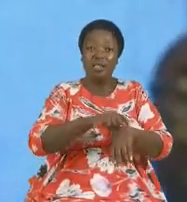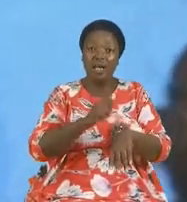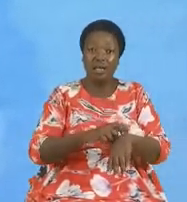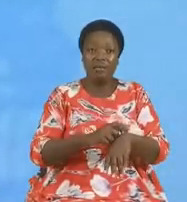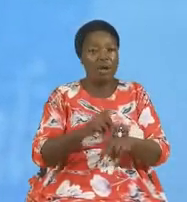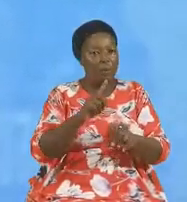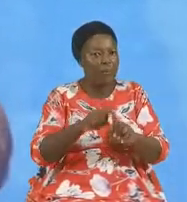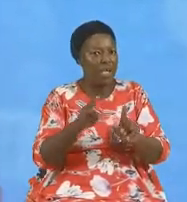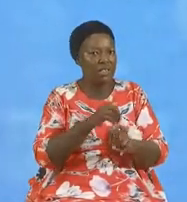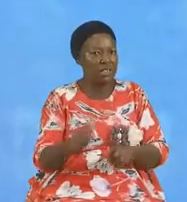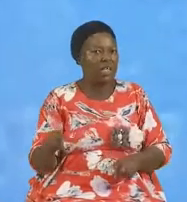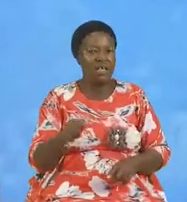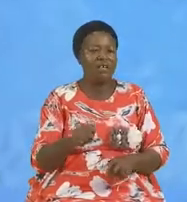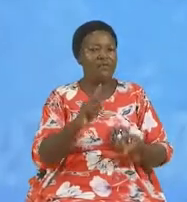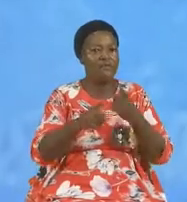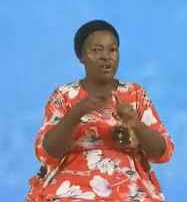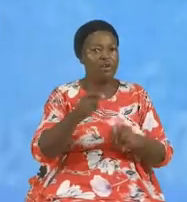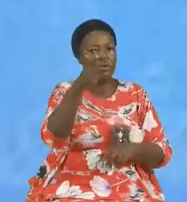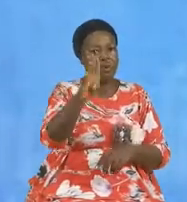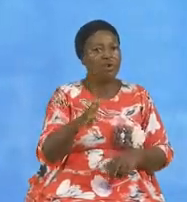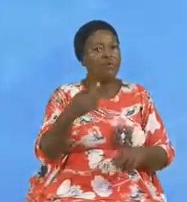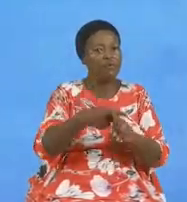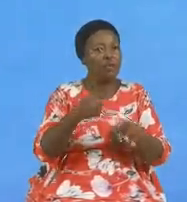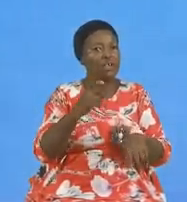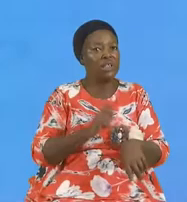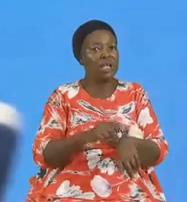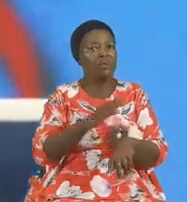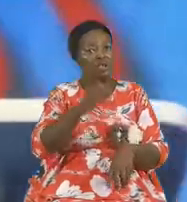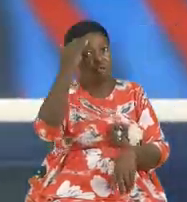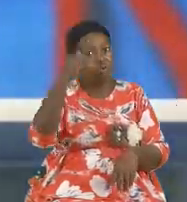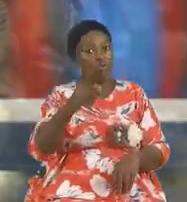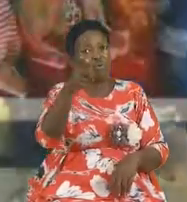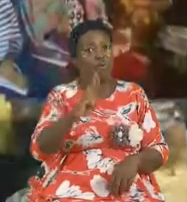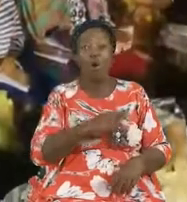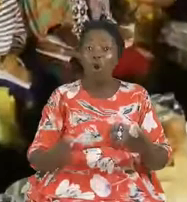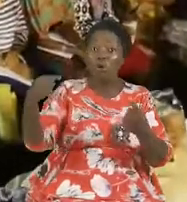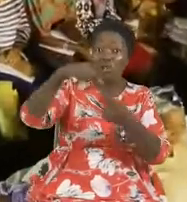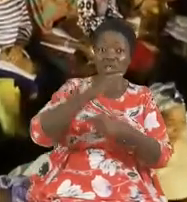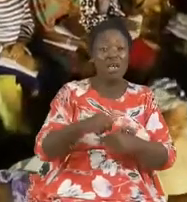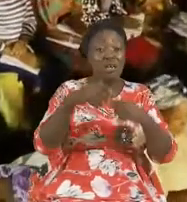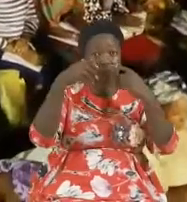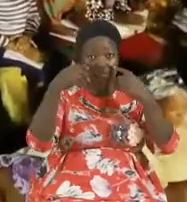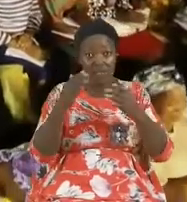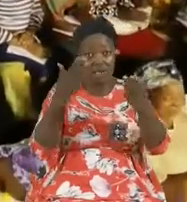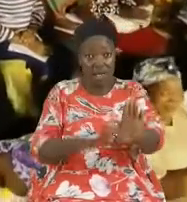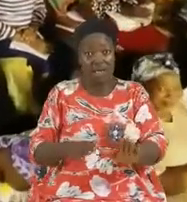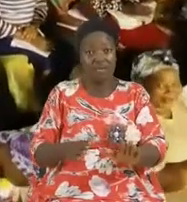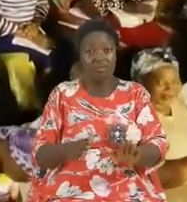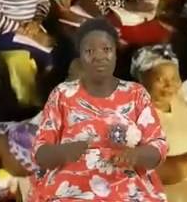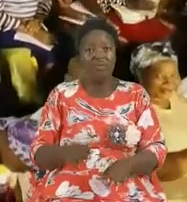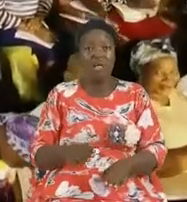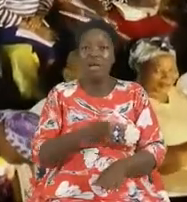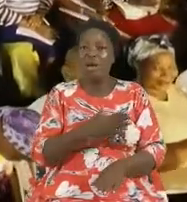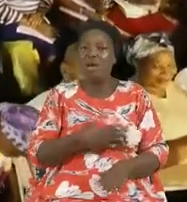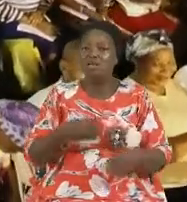for just a short period of time, a friend of God from the time he knew God until